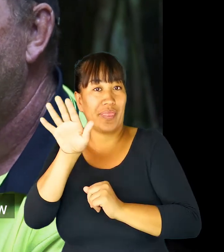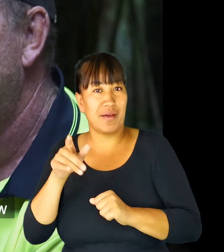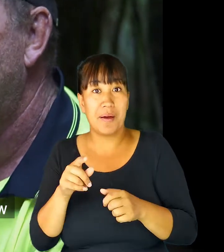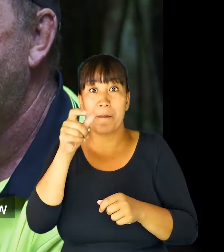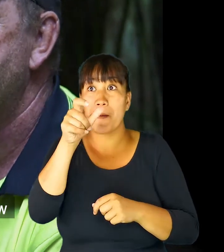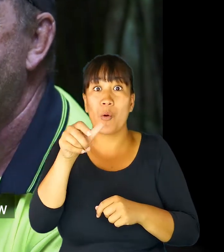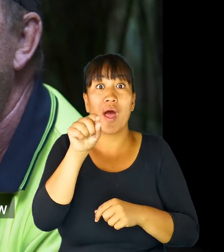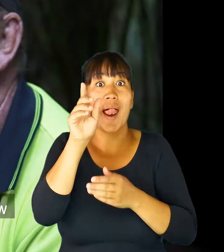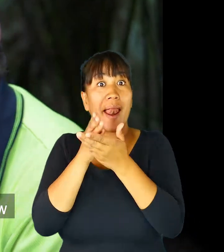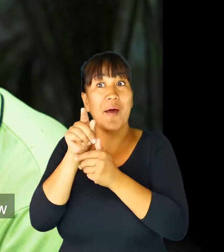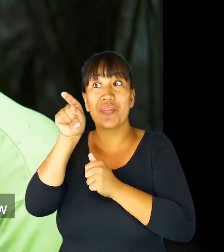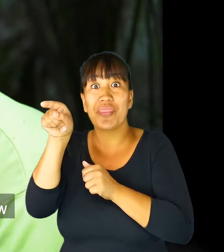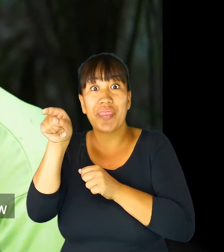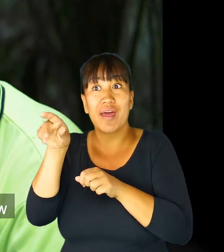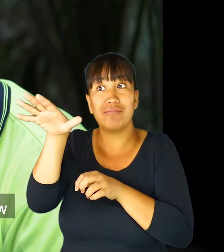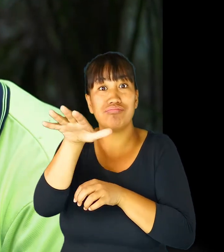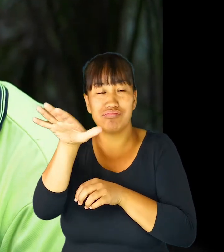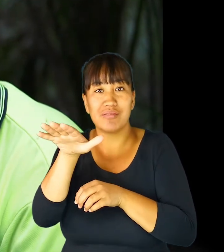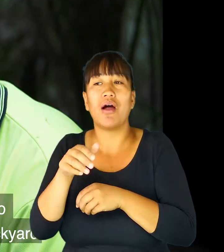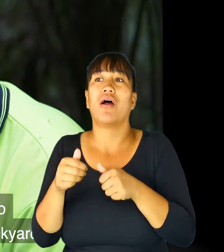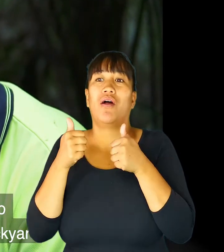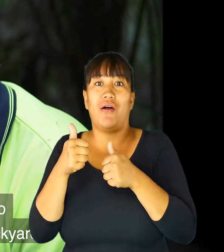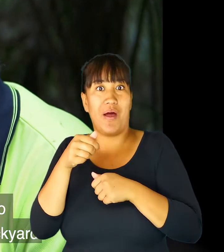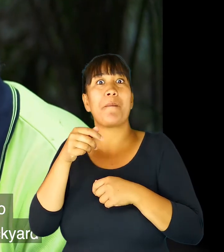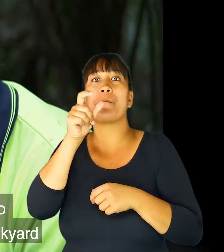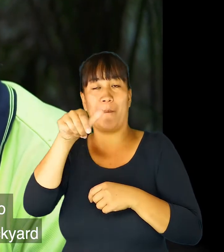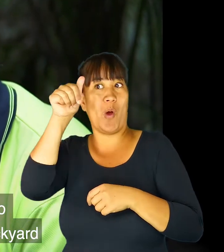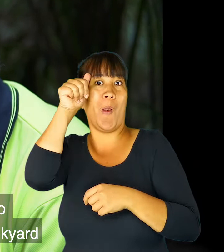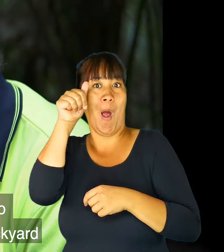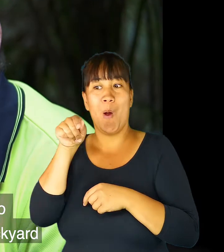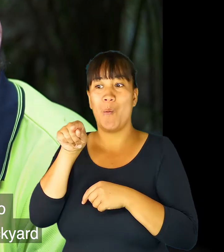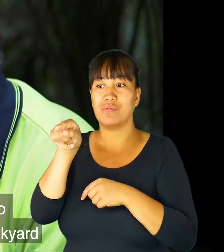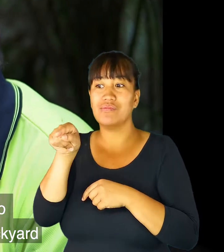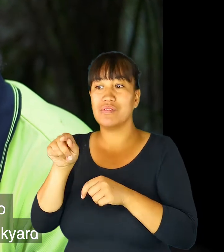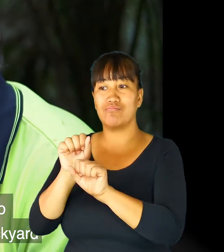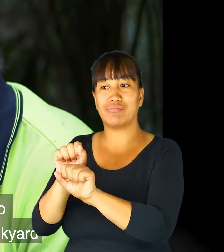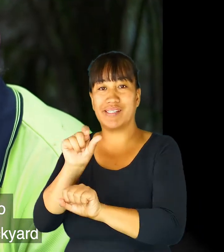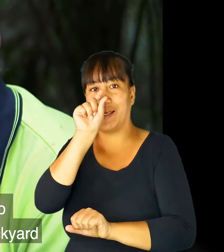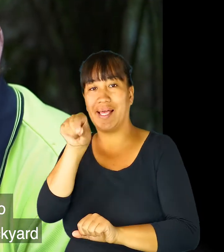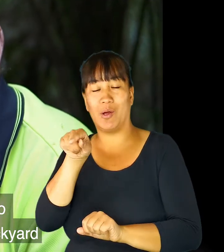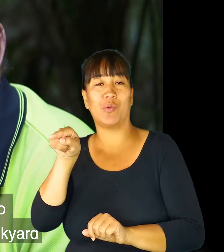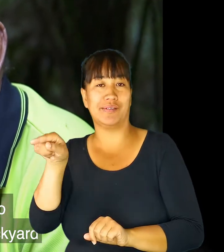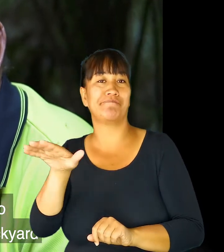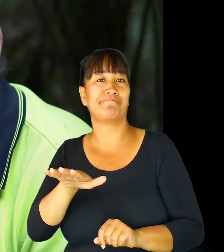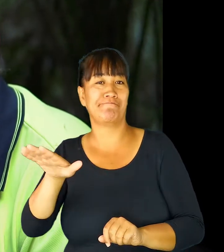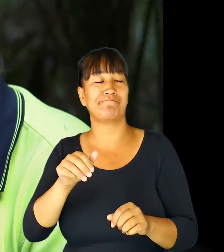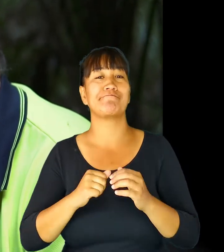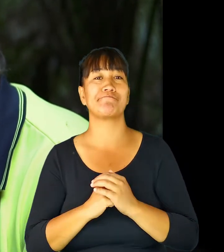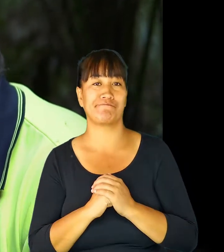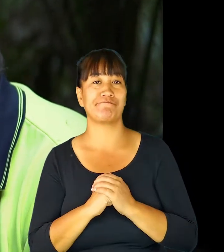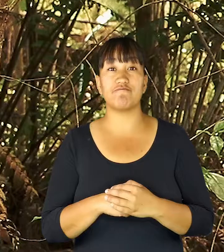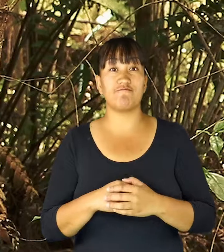Link north of us, and now the kiwi are going in there, and those people are getting to look after their kiwi in their backyard.